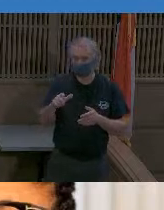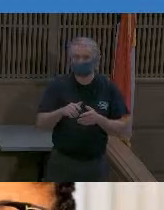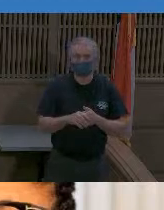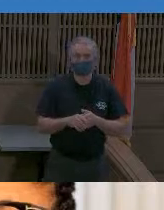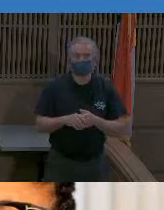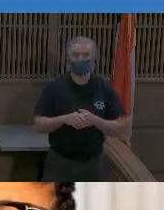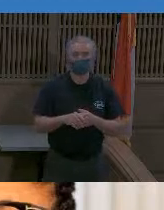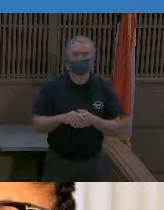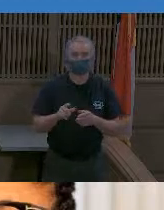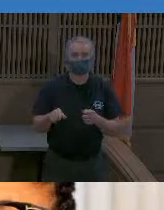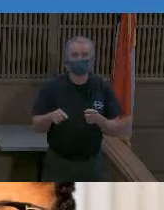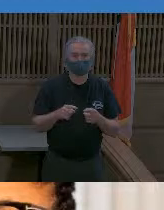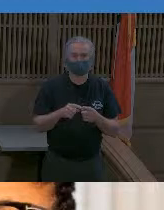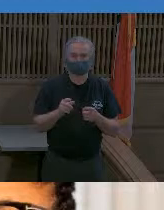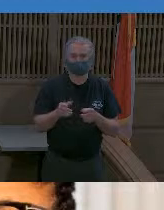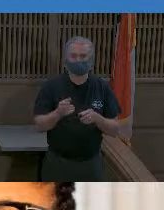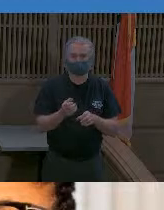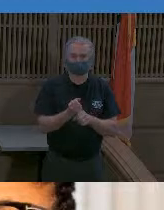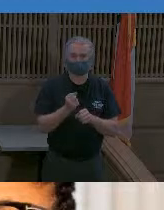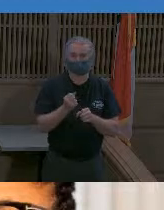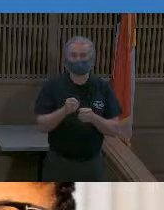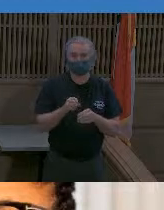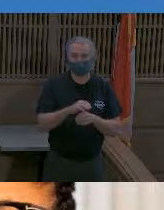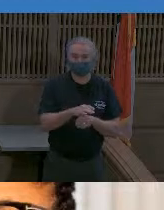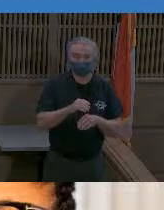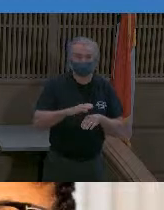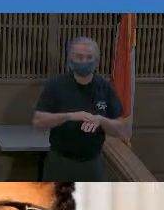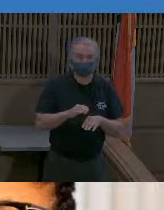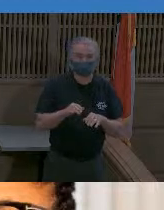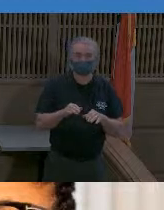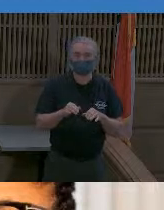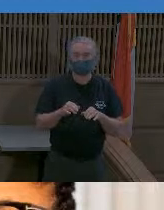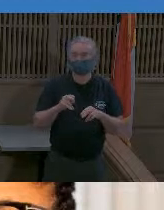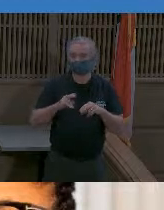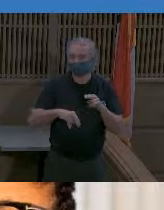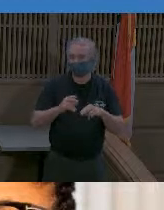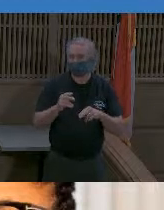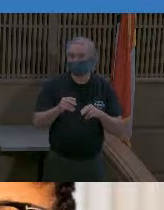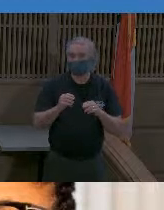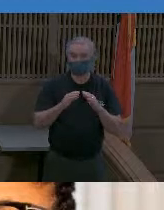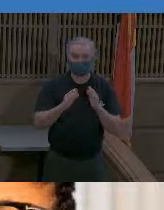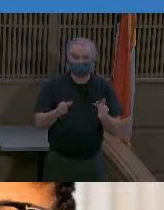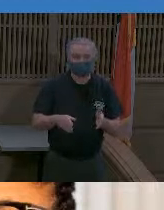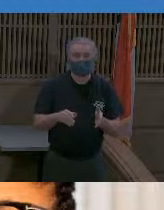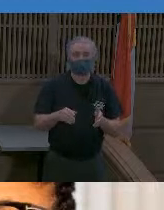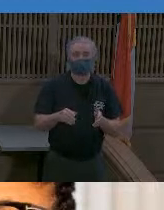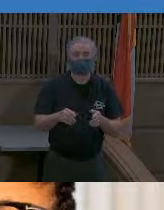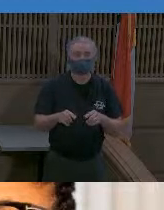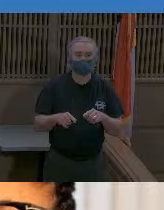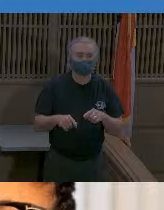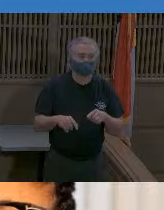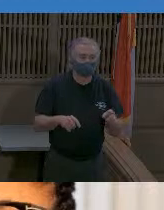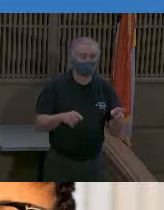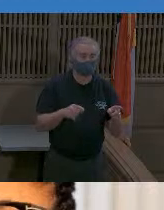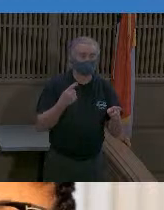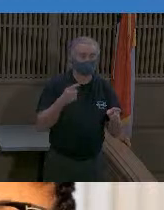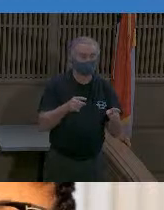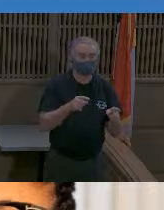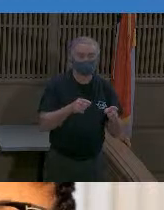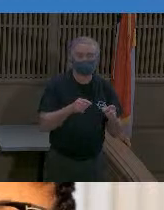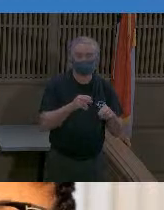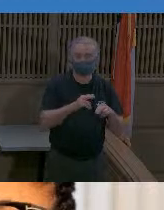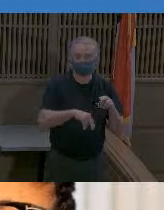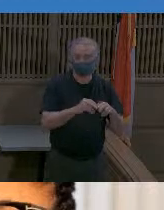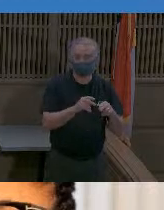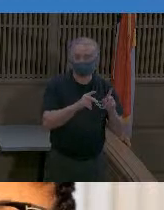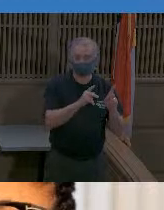advice on how to build a building, you go to an architect. When you want to get medical advice, you go to a doctor. When you want to get legal advice, you go to a lawyer. Don't